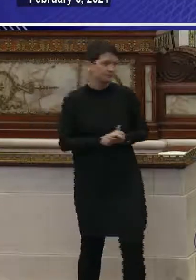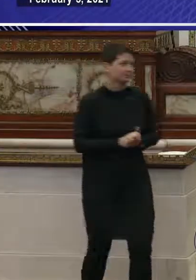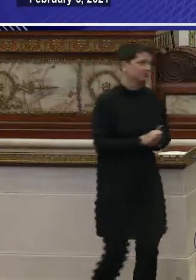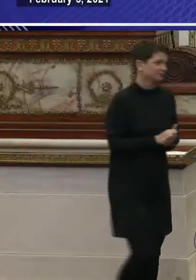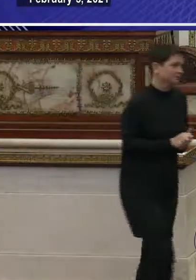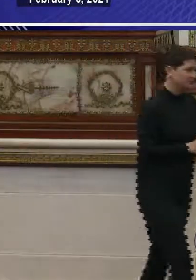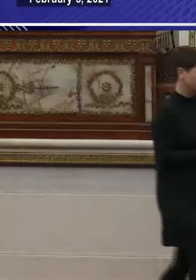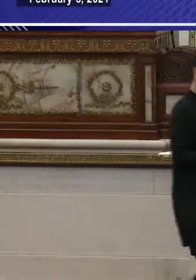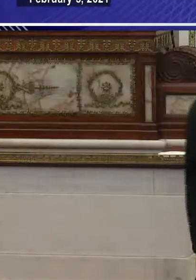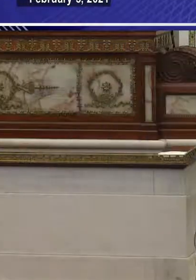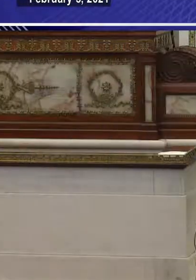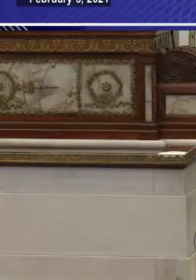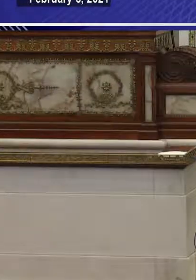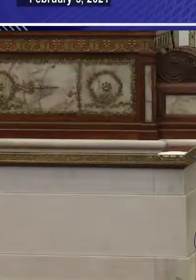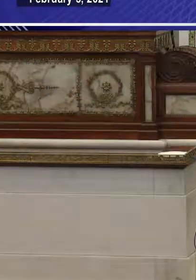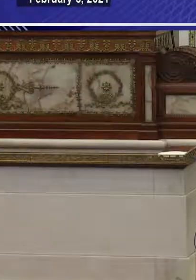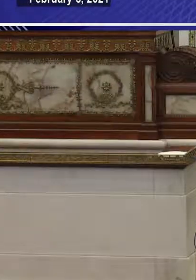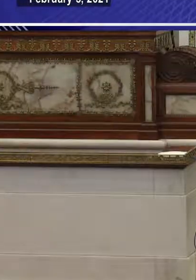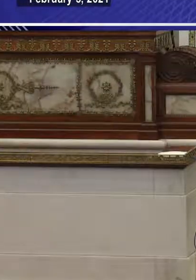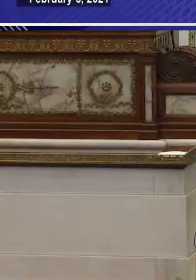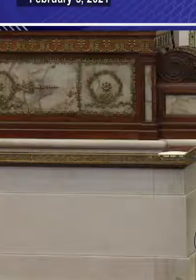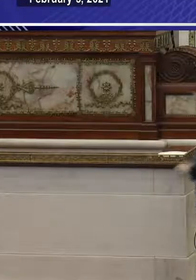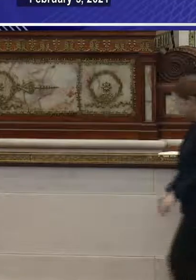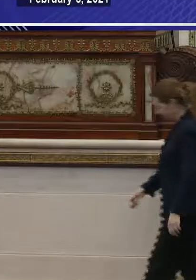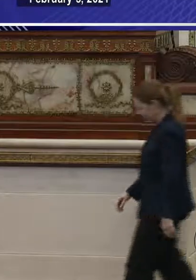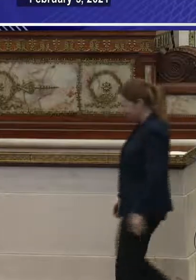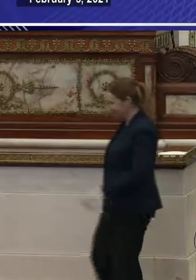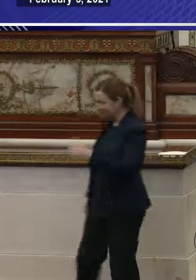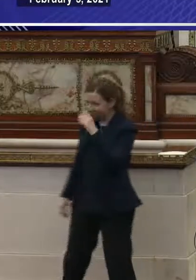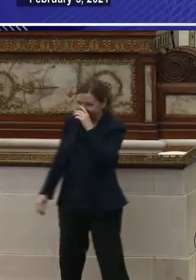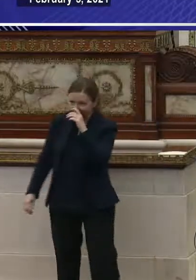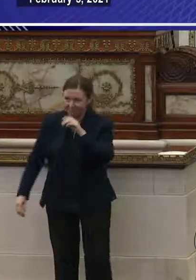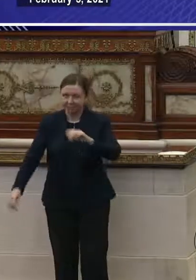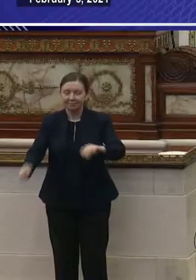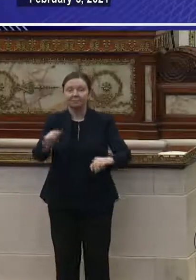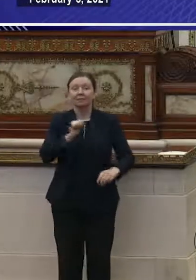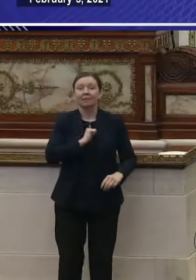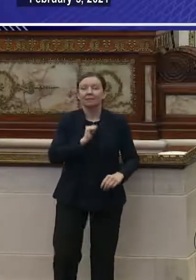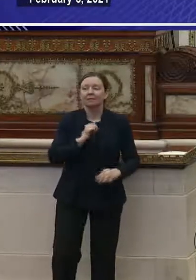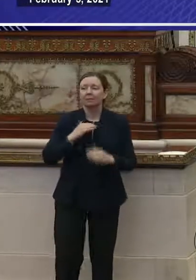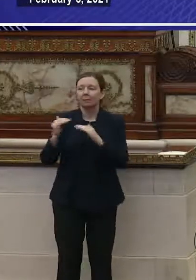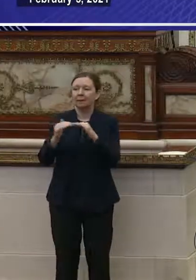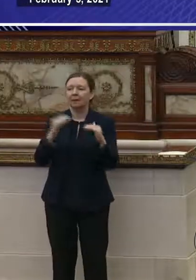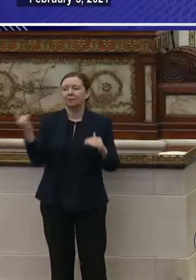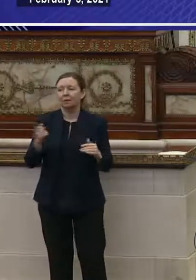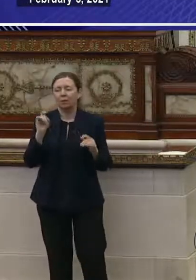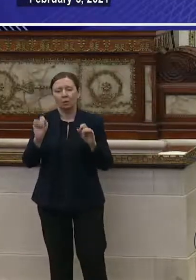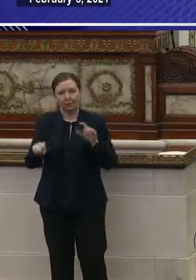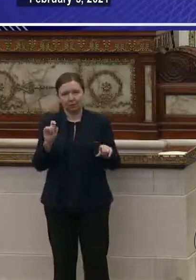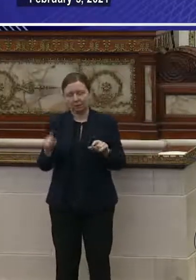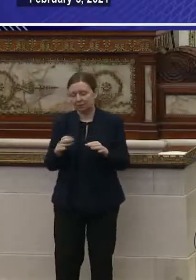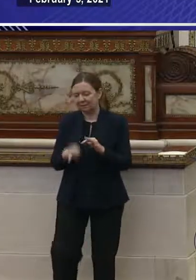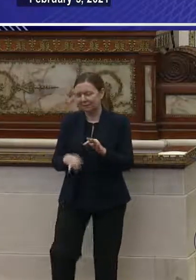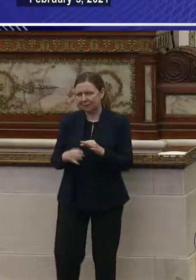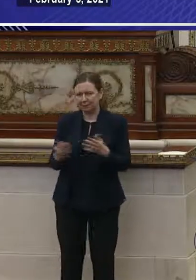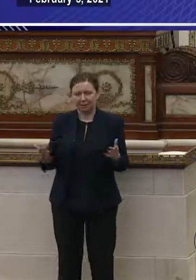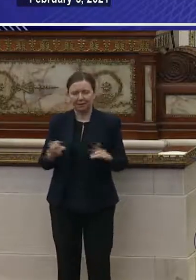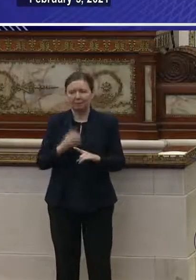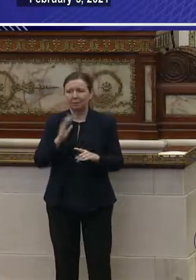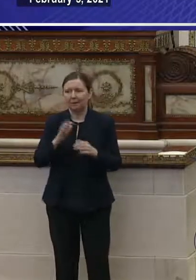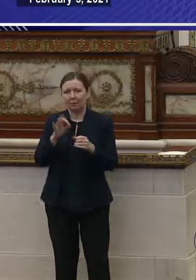have 4 things I'm going to mention to you that I think myself and my colleagues are constantly questioned on. Very simple, from our